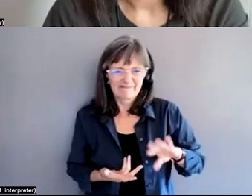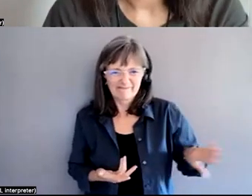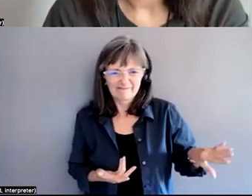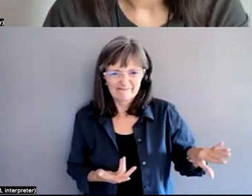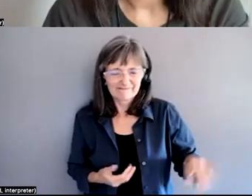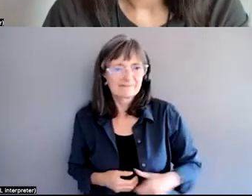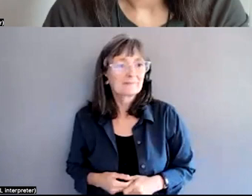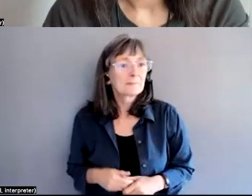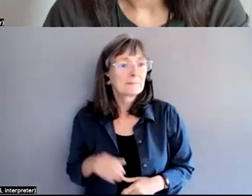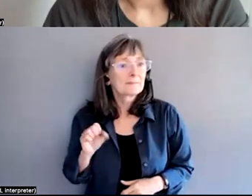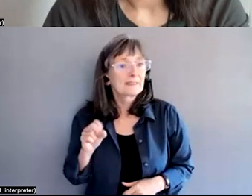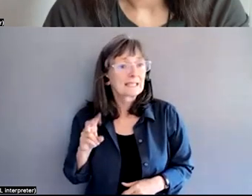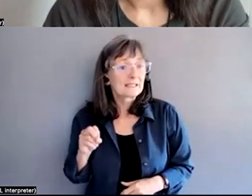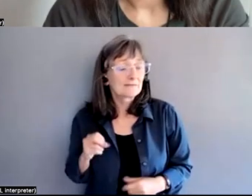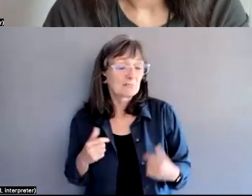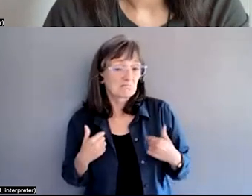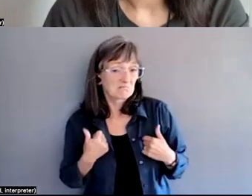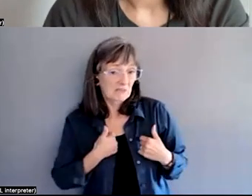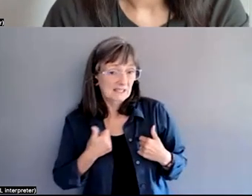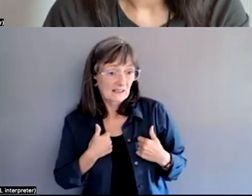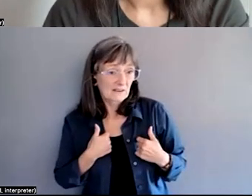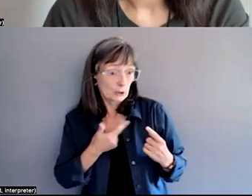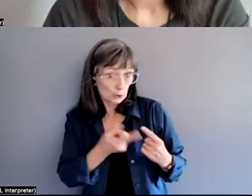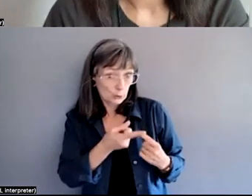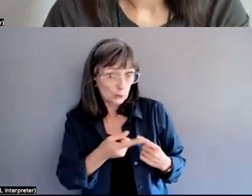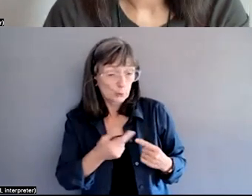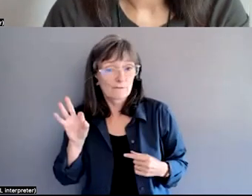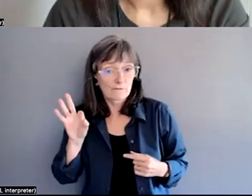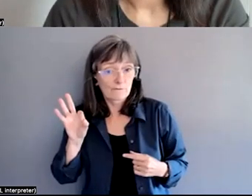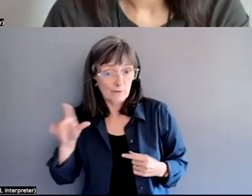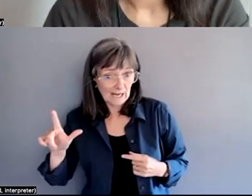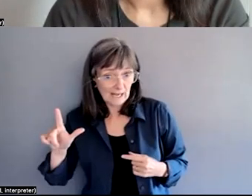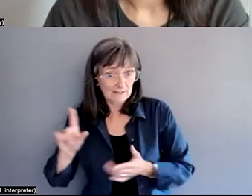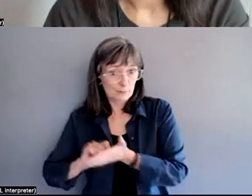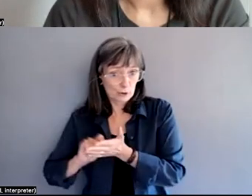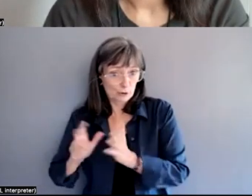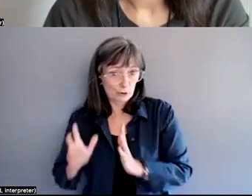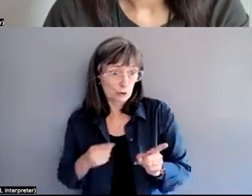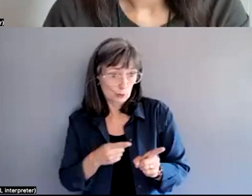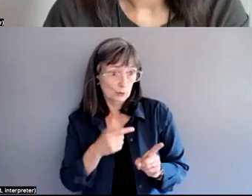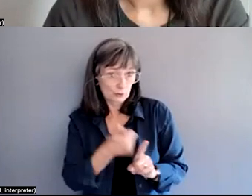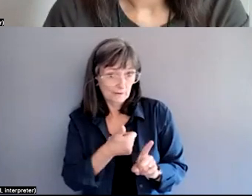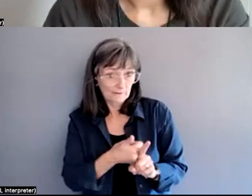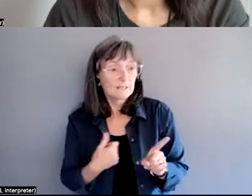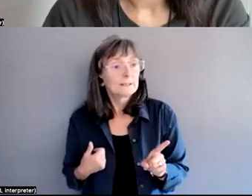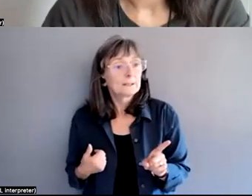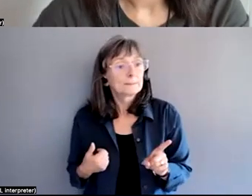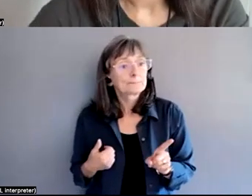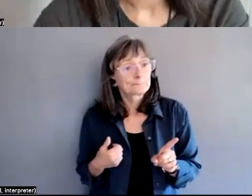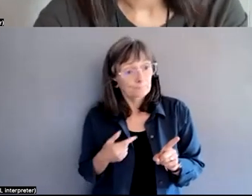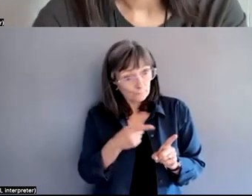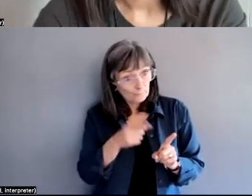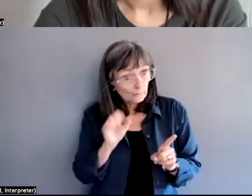As someone who freelances, do you find that you are able to